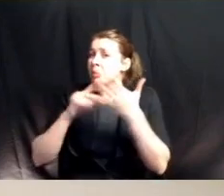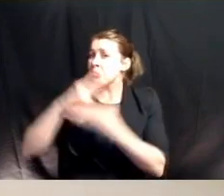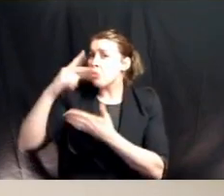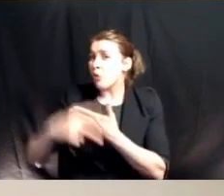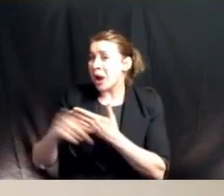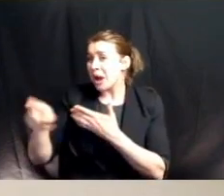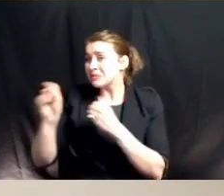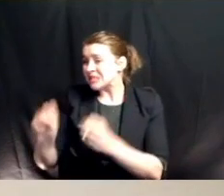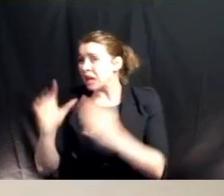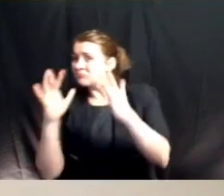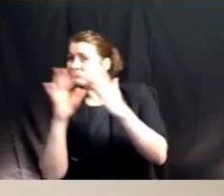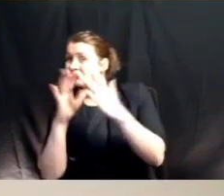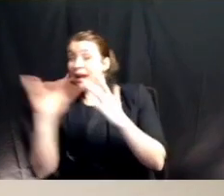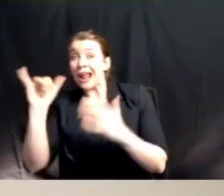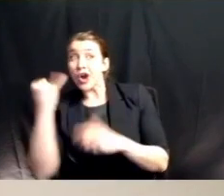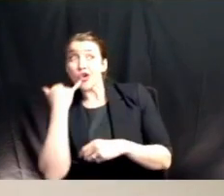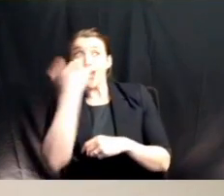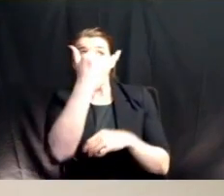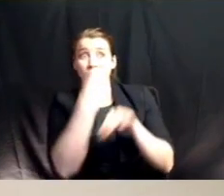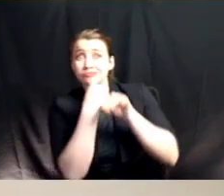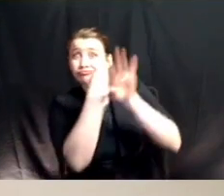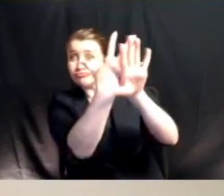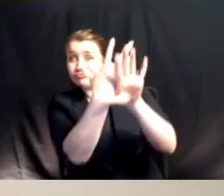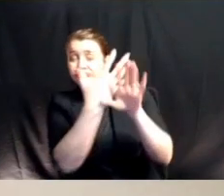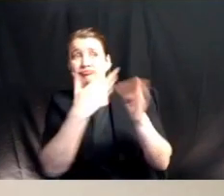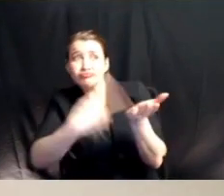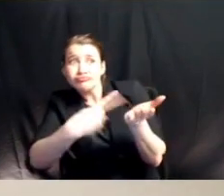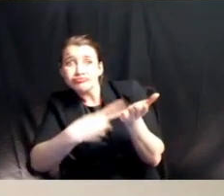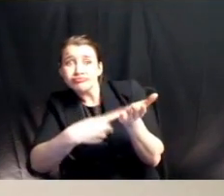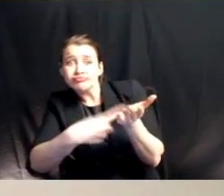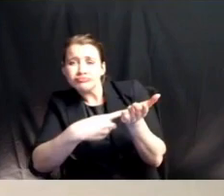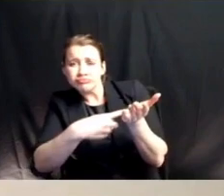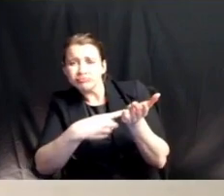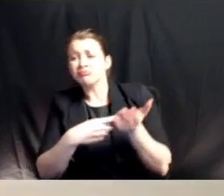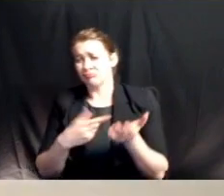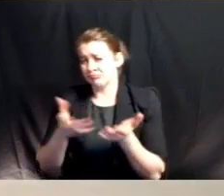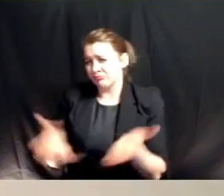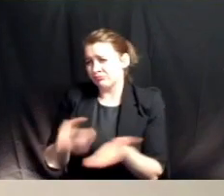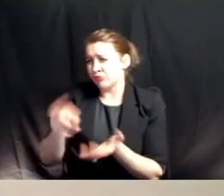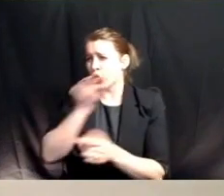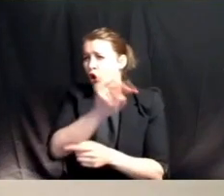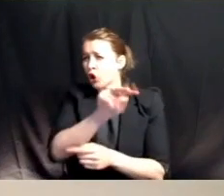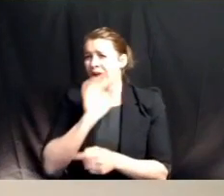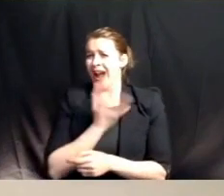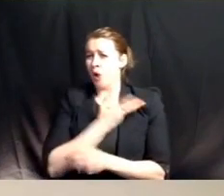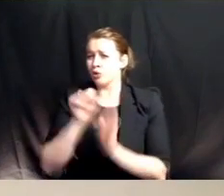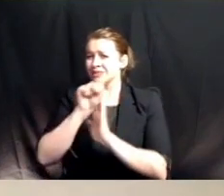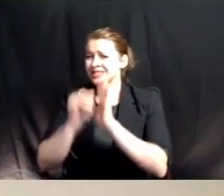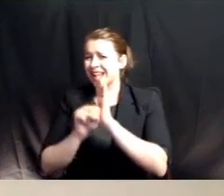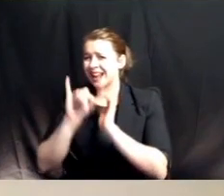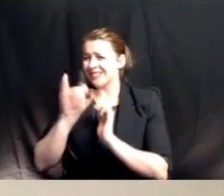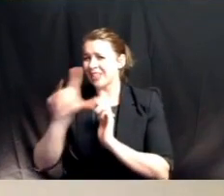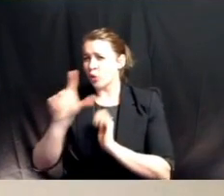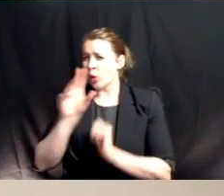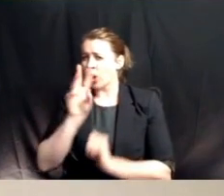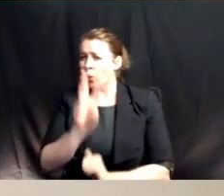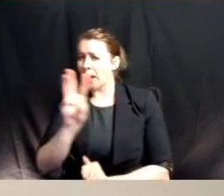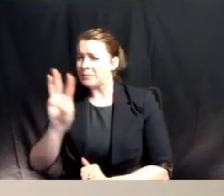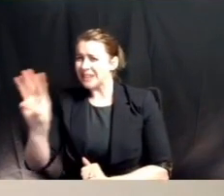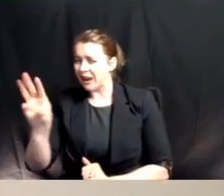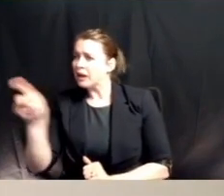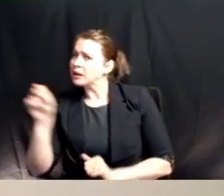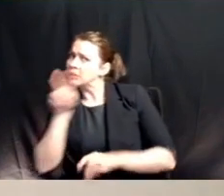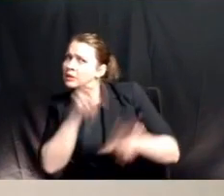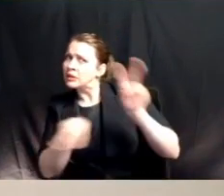are available. We have some resources on our state websites. We're hoping that people are able to connect with